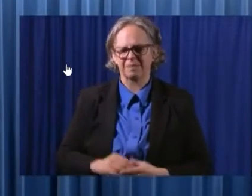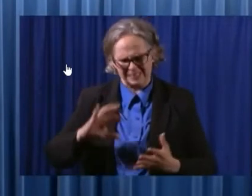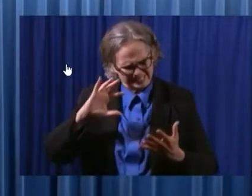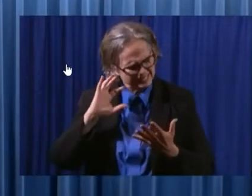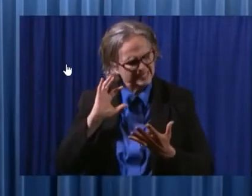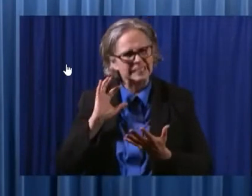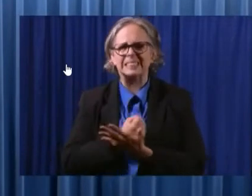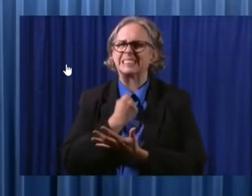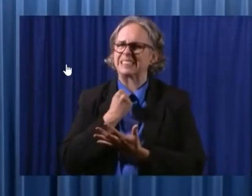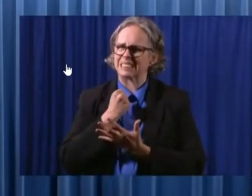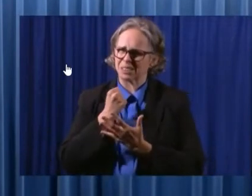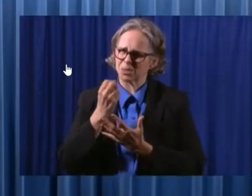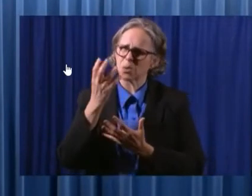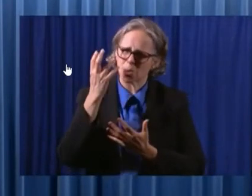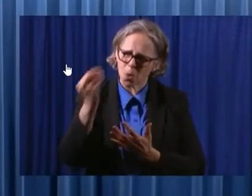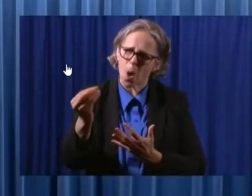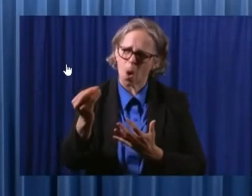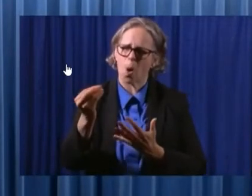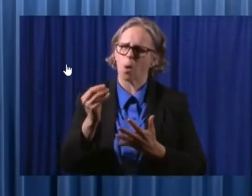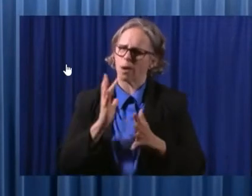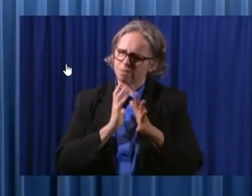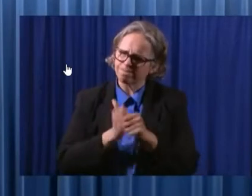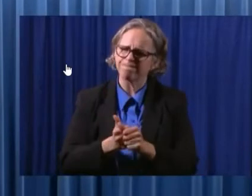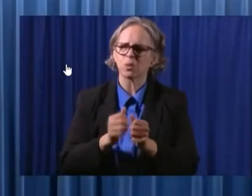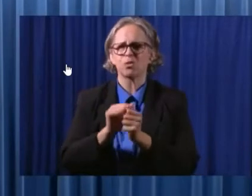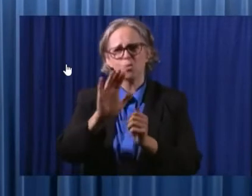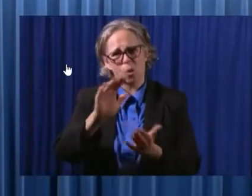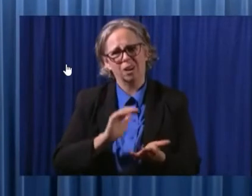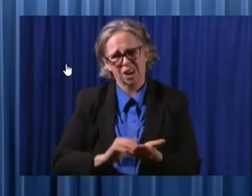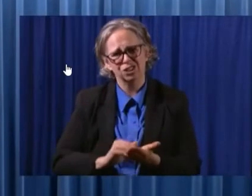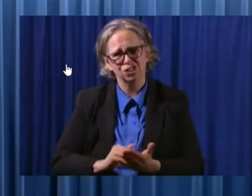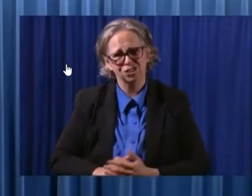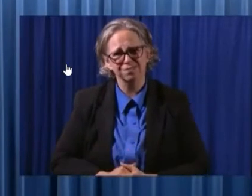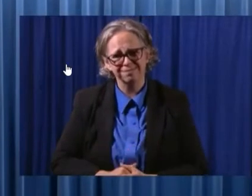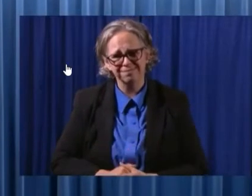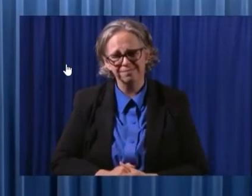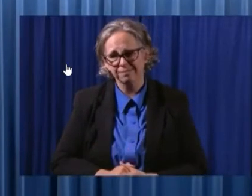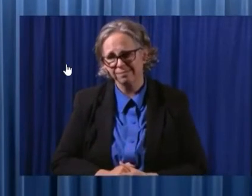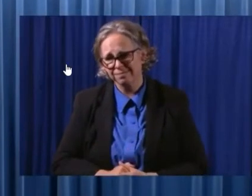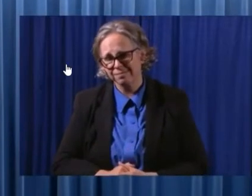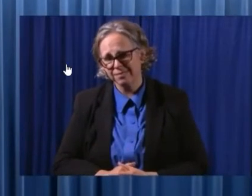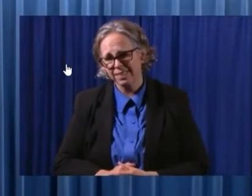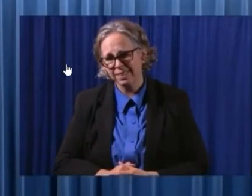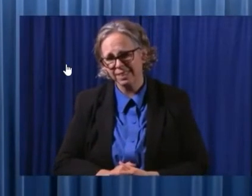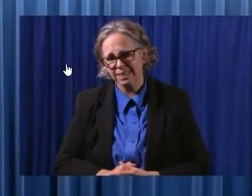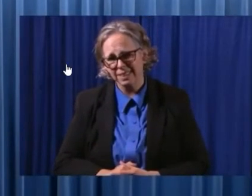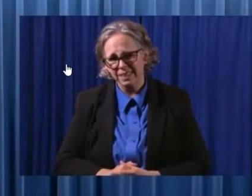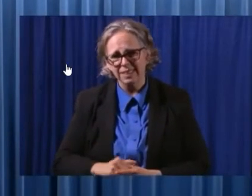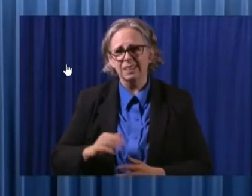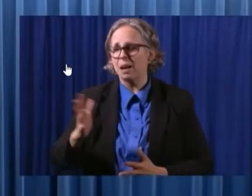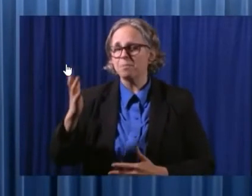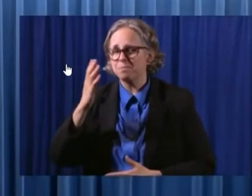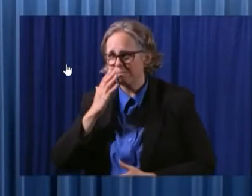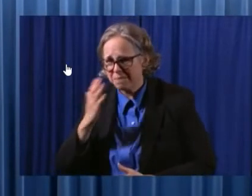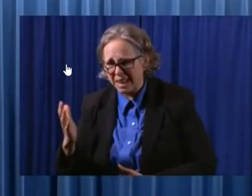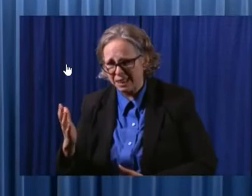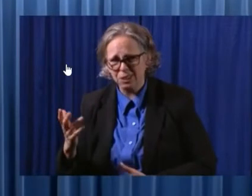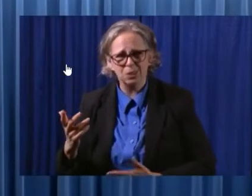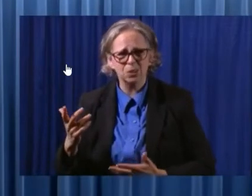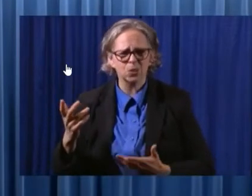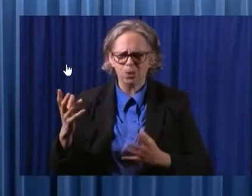up. Yep. So I agree. I would also thank you for mentioning the mental